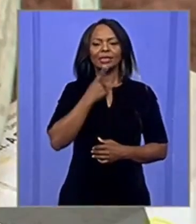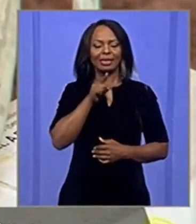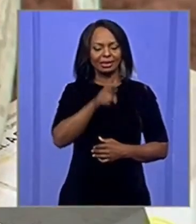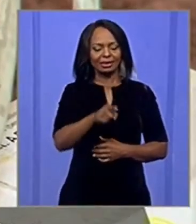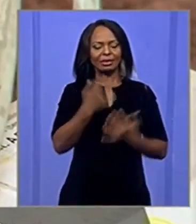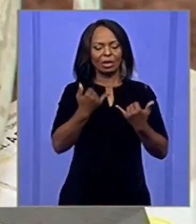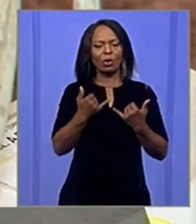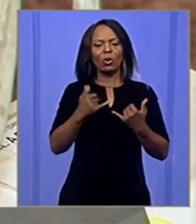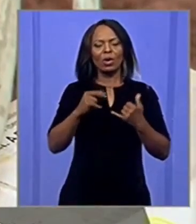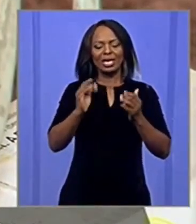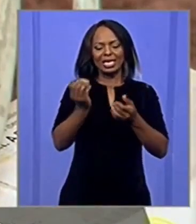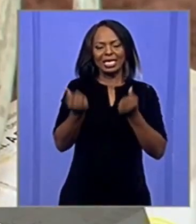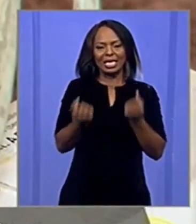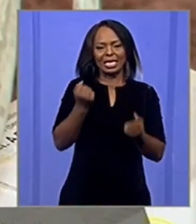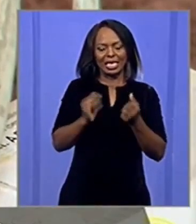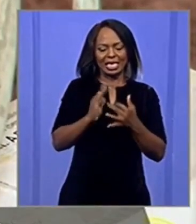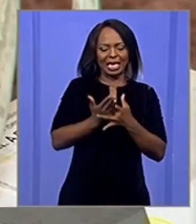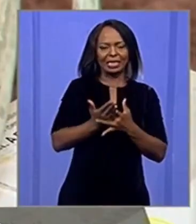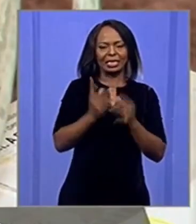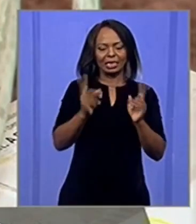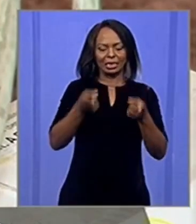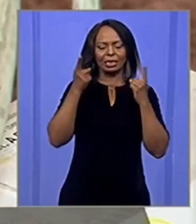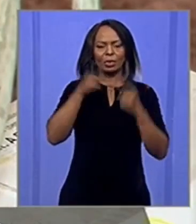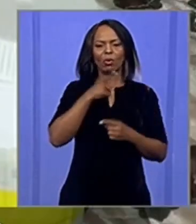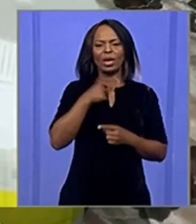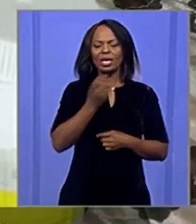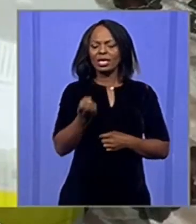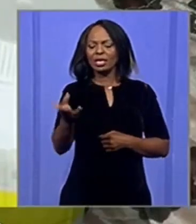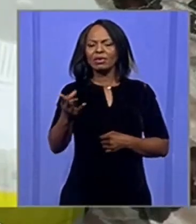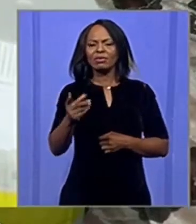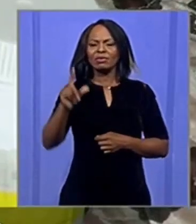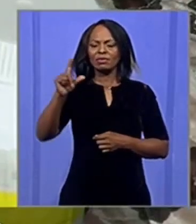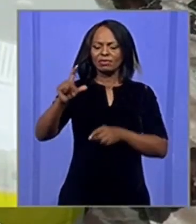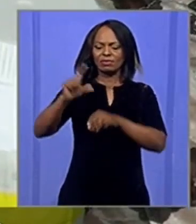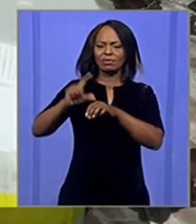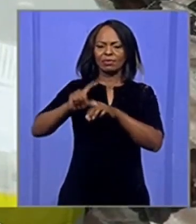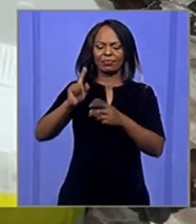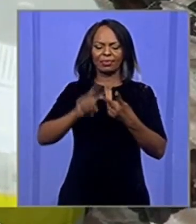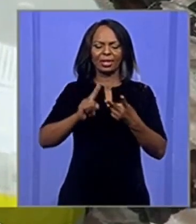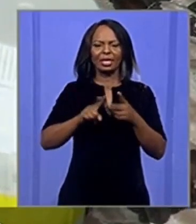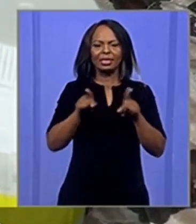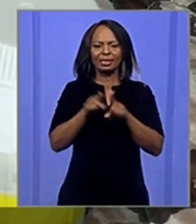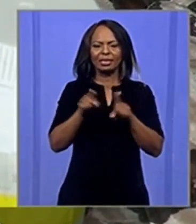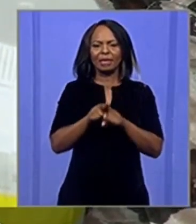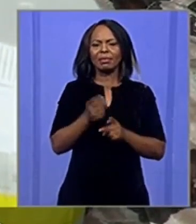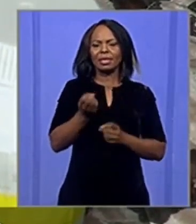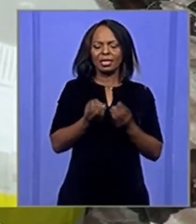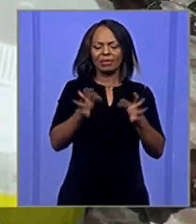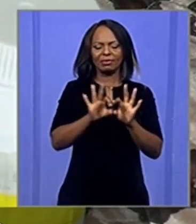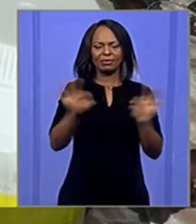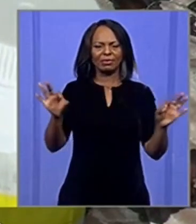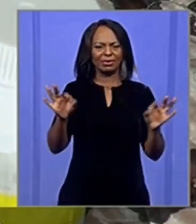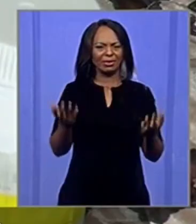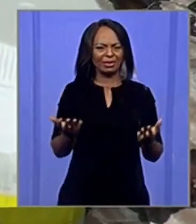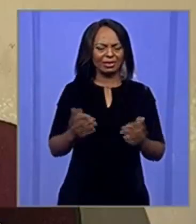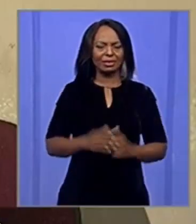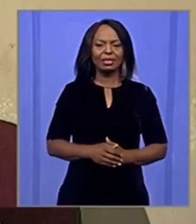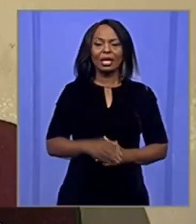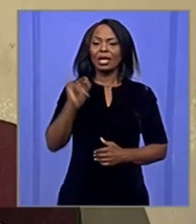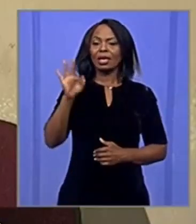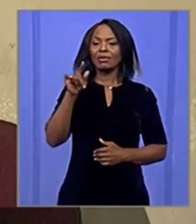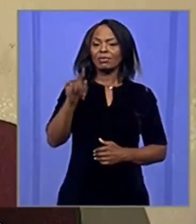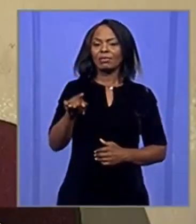gonne ba neilwe kgwele le dibotlolwana tsa dipidisi. Because if the forensic guys was